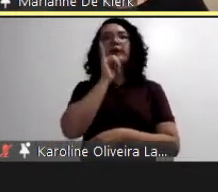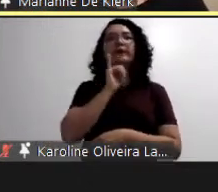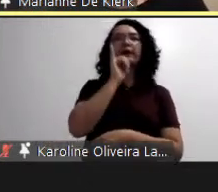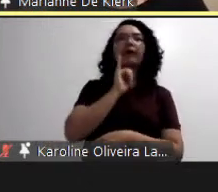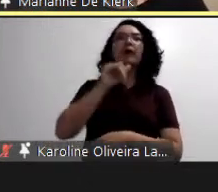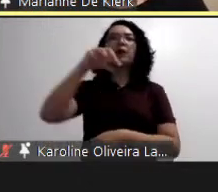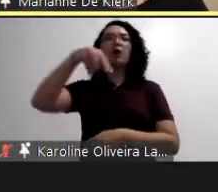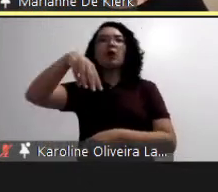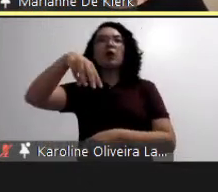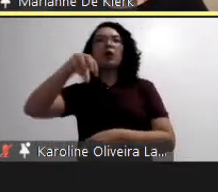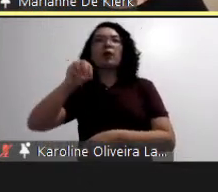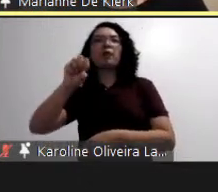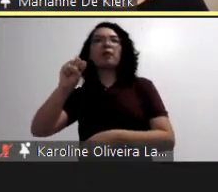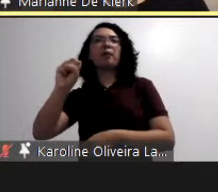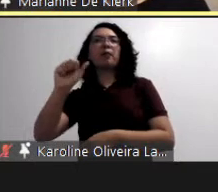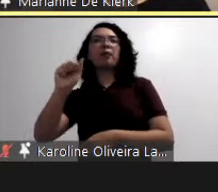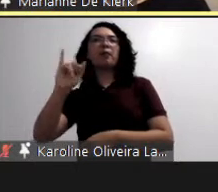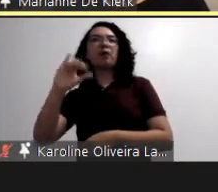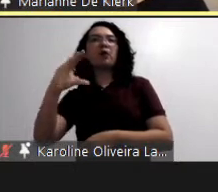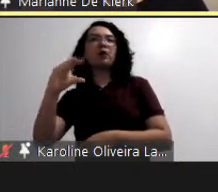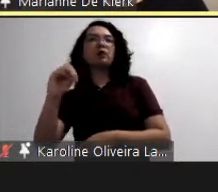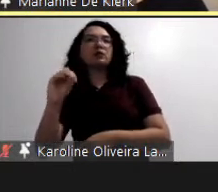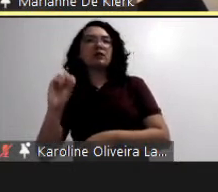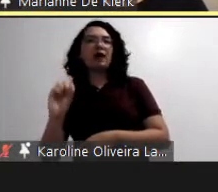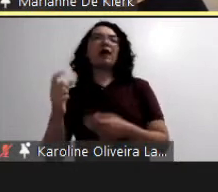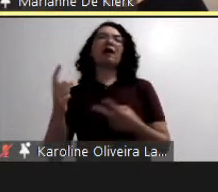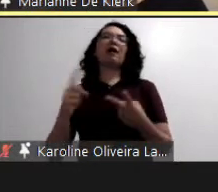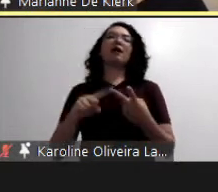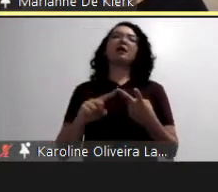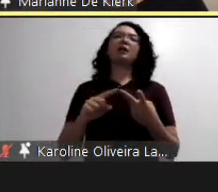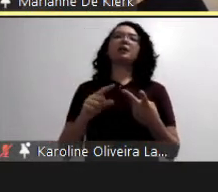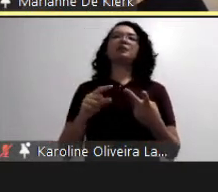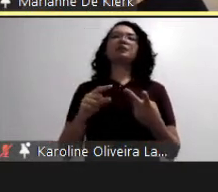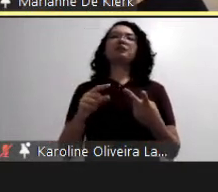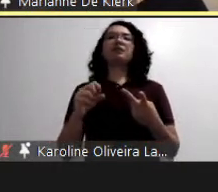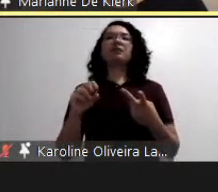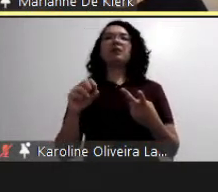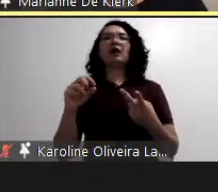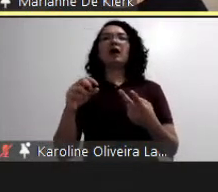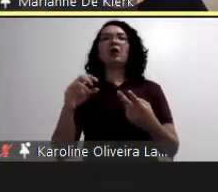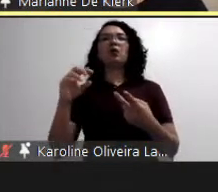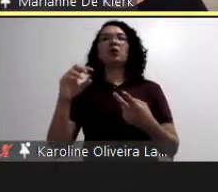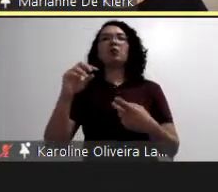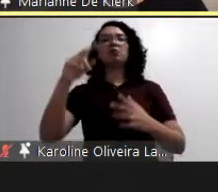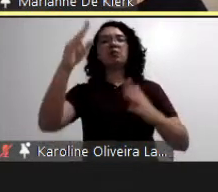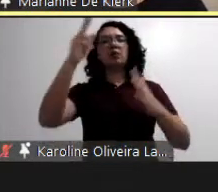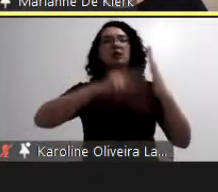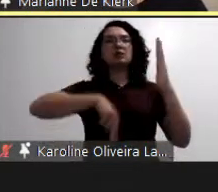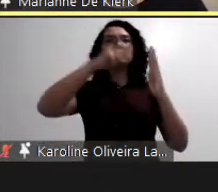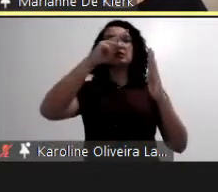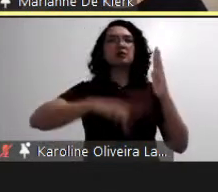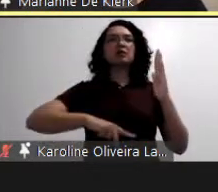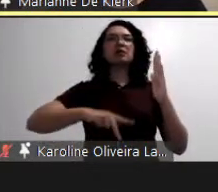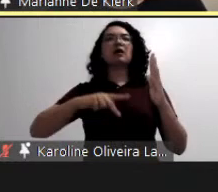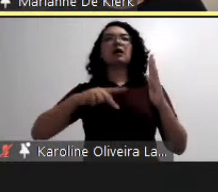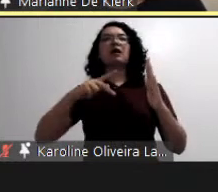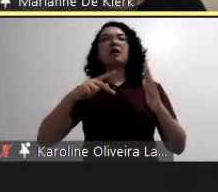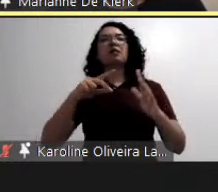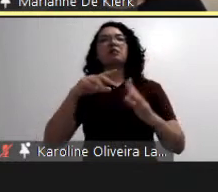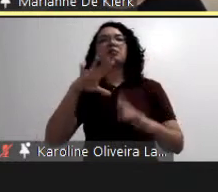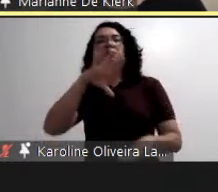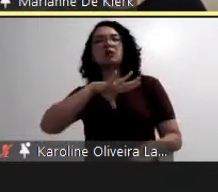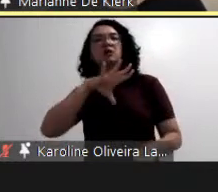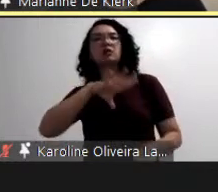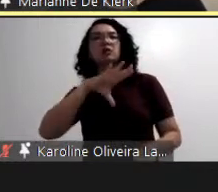of Education. The lower blocks, there's a lower block again showing the dynamics of this